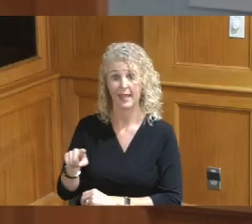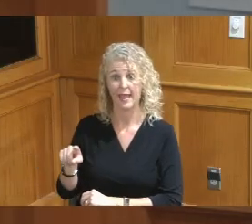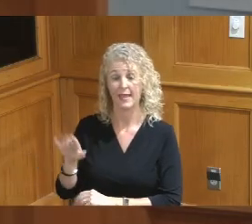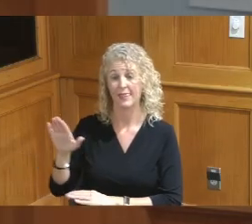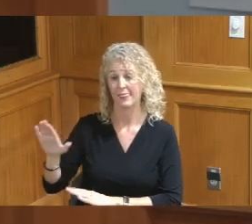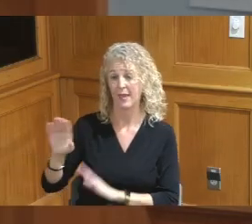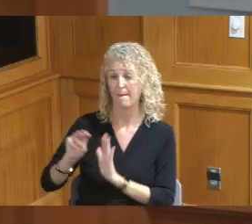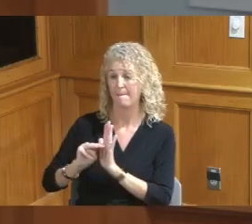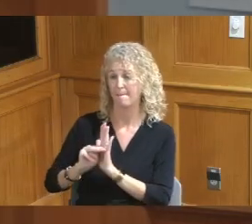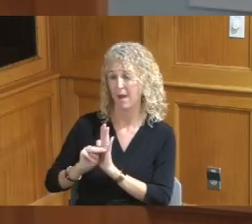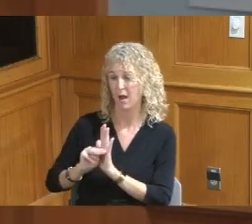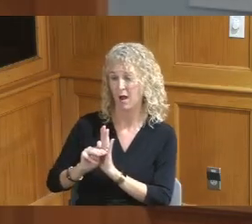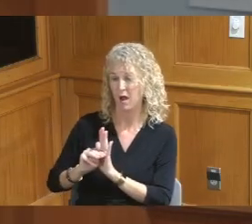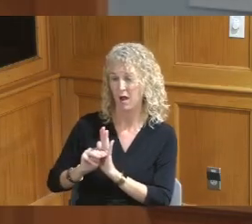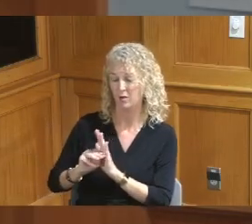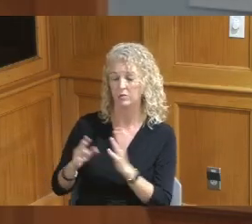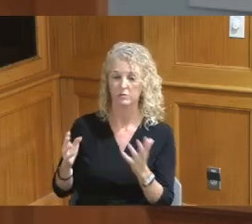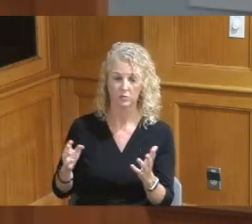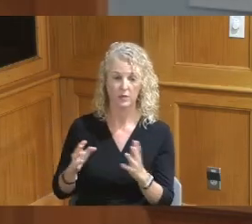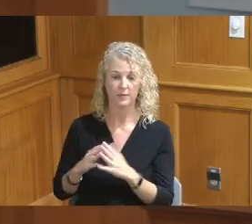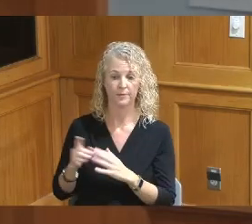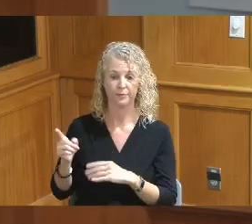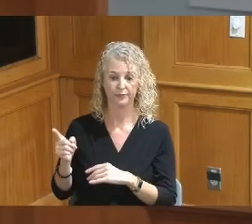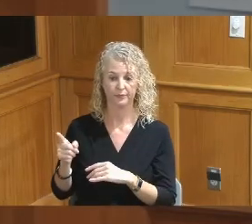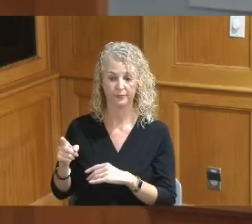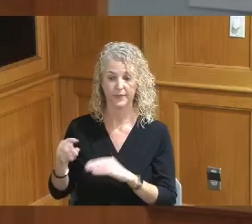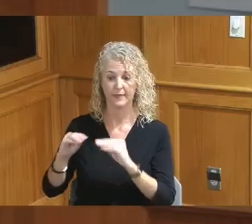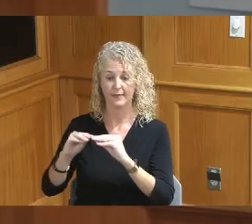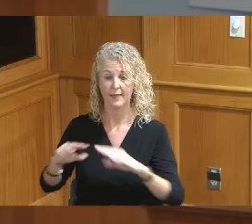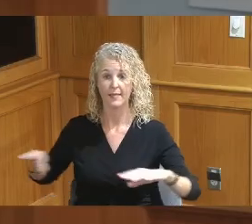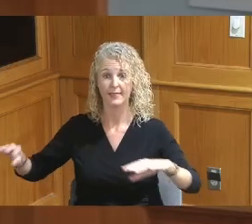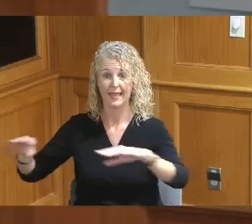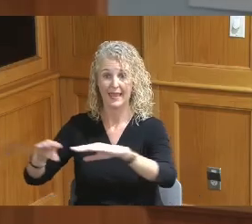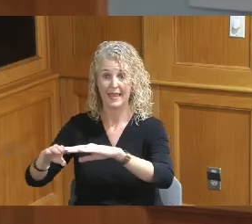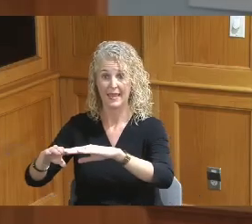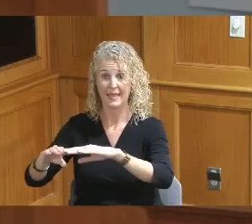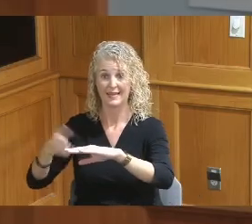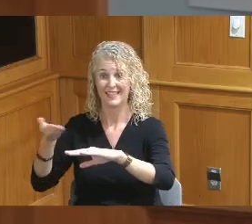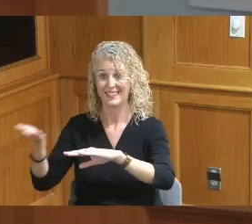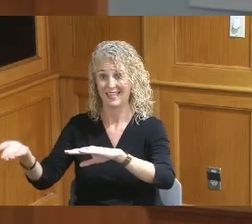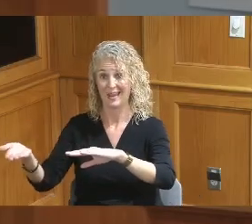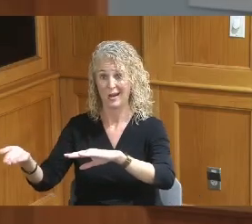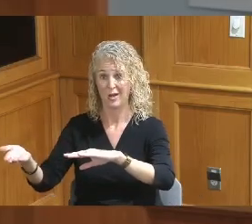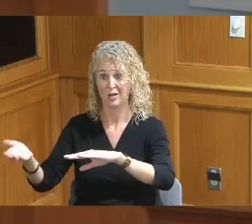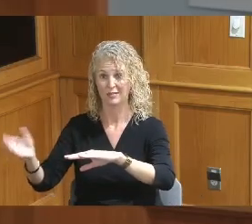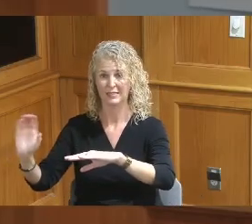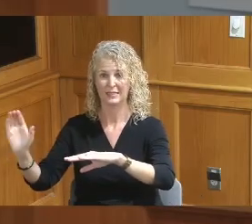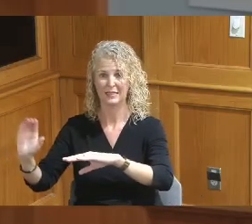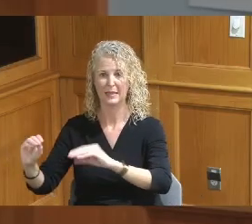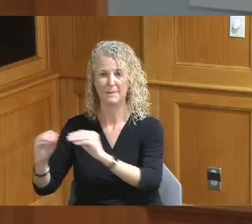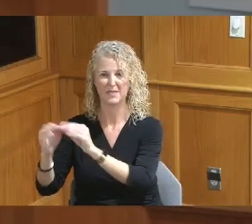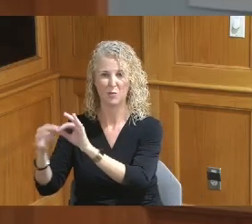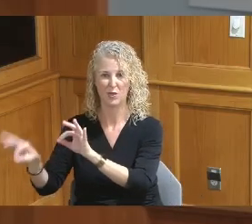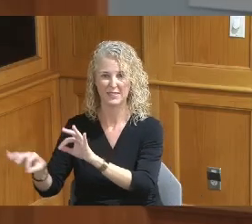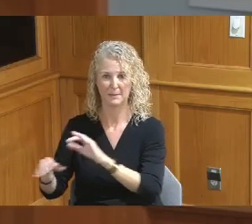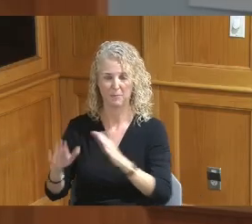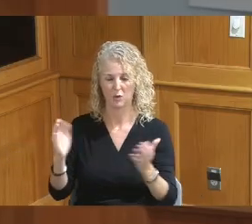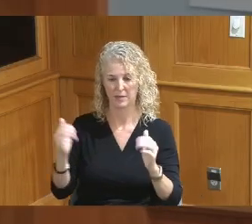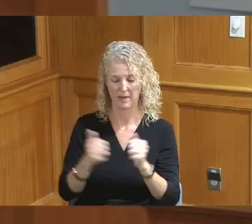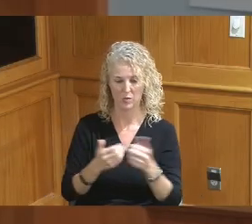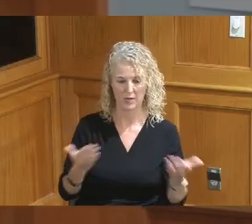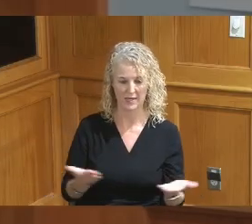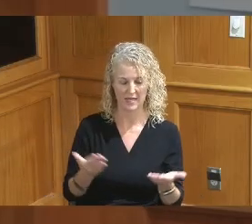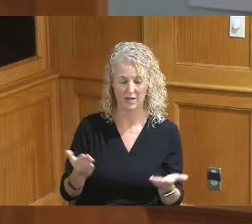Their model, one is that the land situation in Columbus is a lot simpler to solve than it is down here.